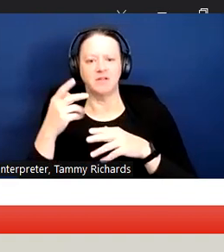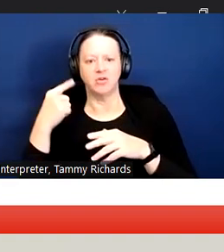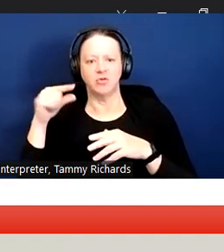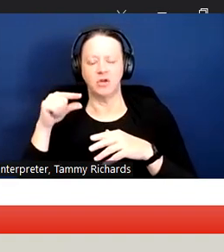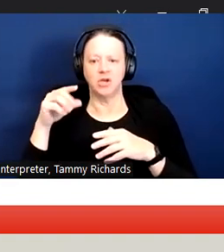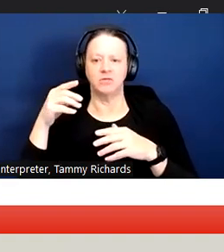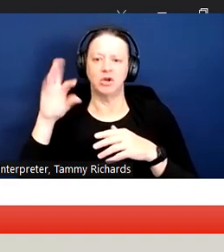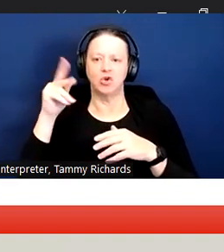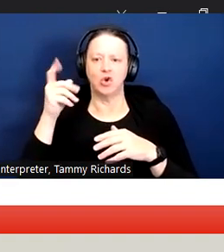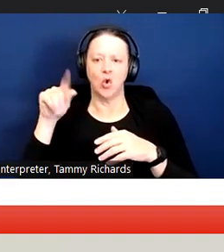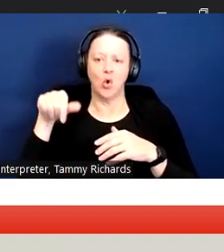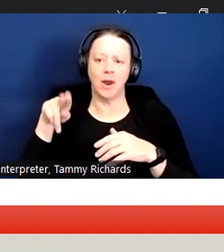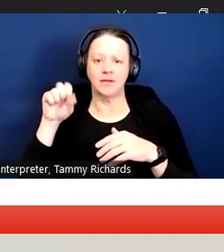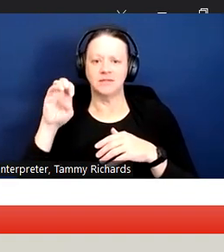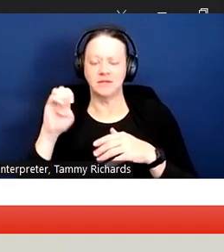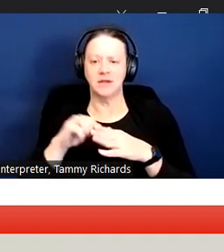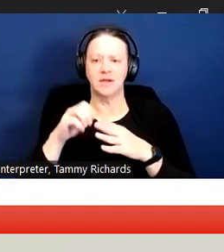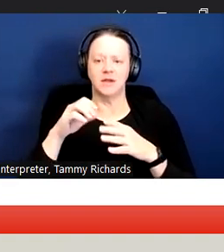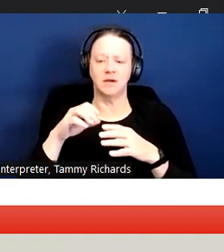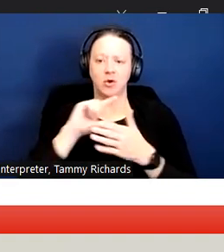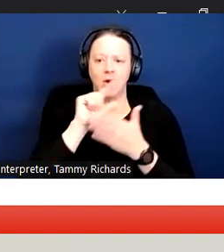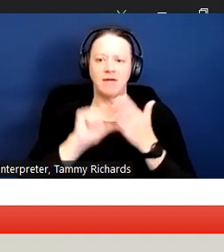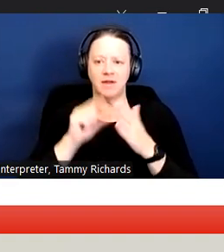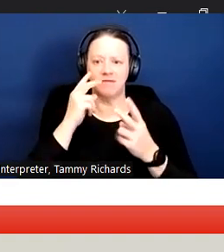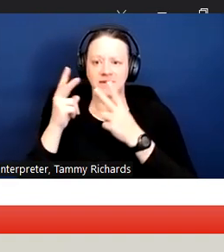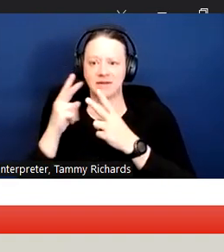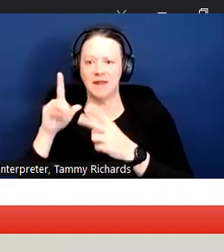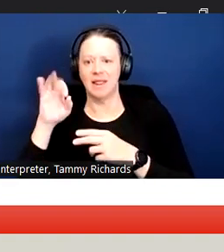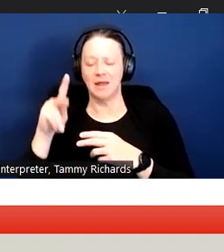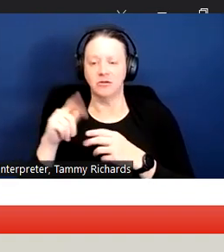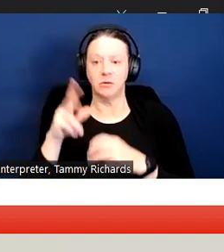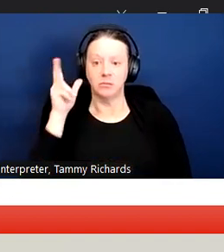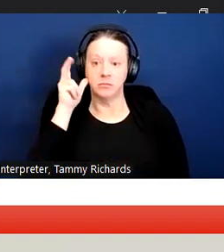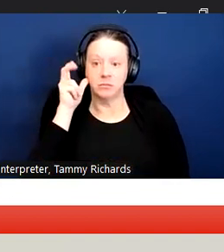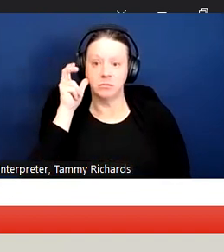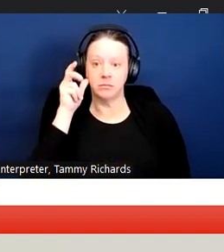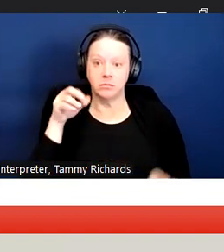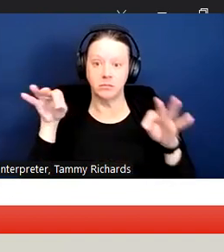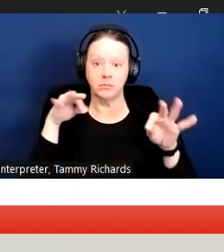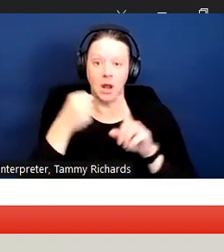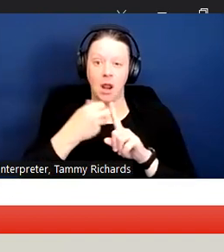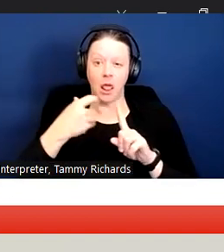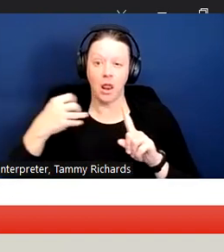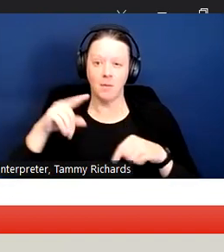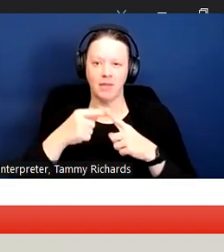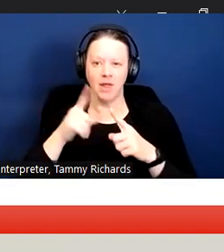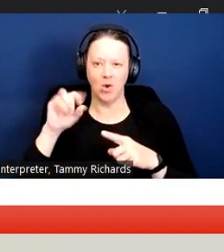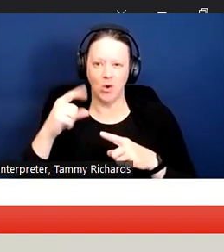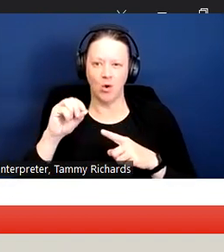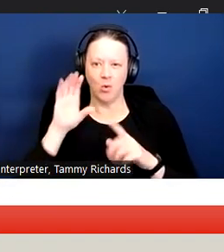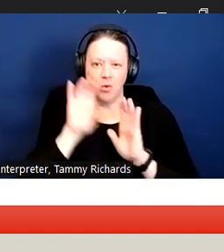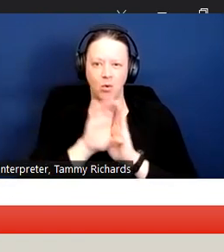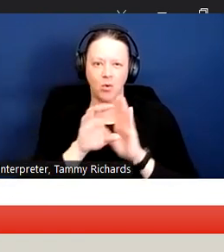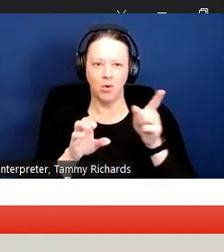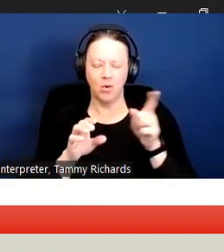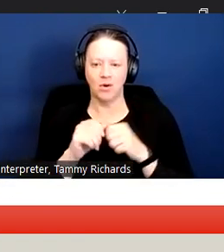banner. Graphic visited link. So we had to spend several seconds listening to that description. And that didn't